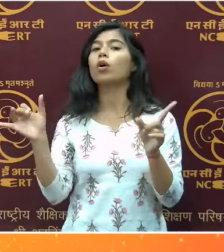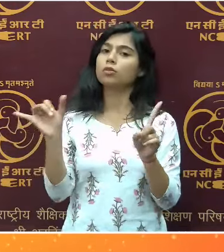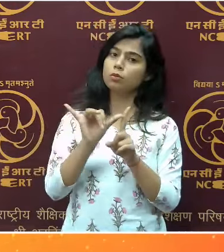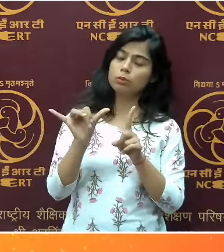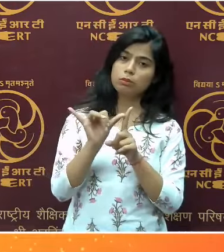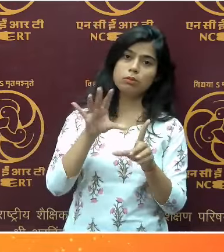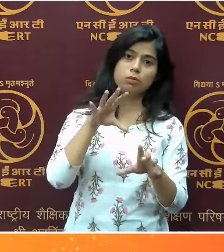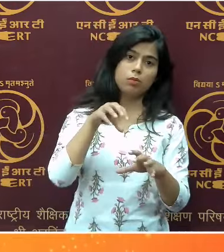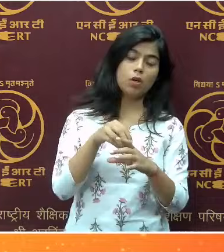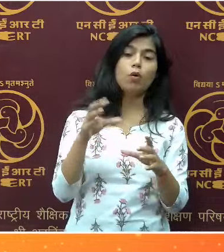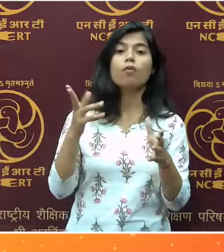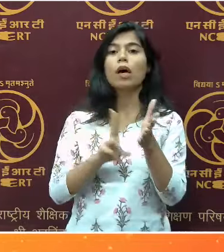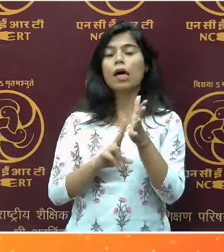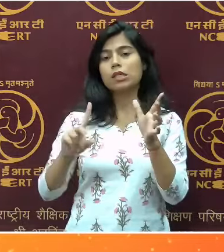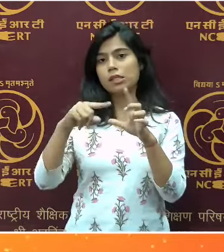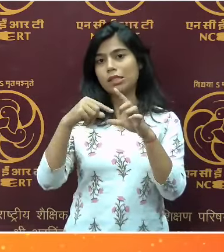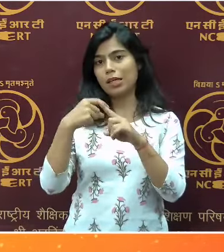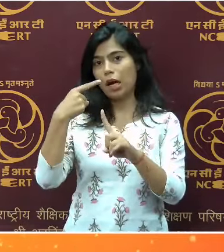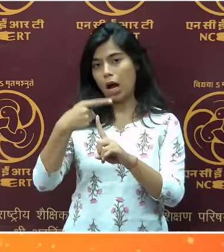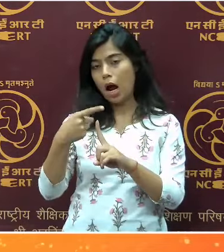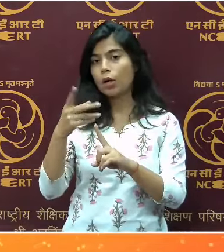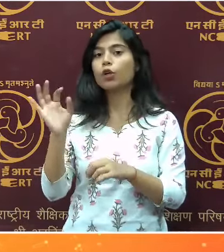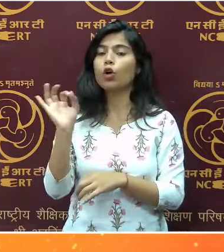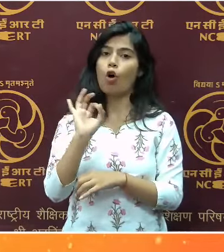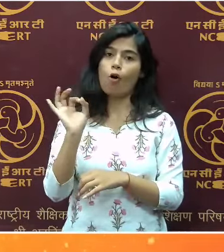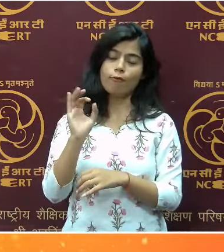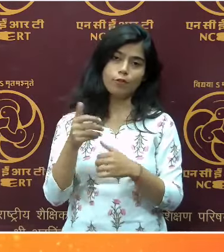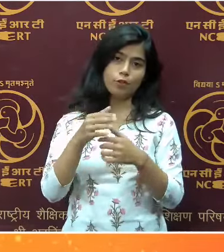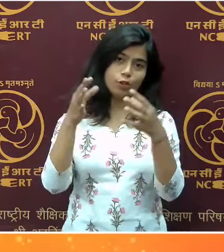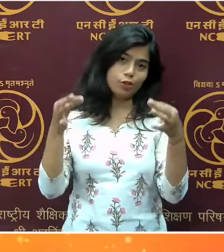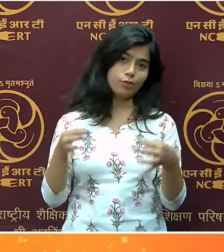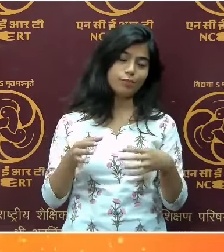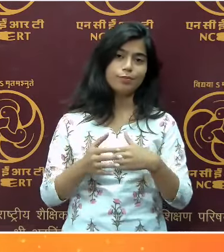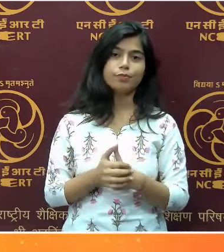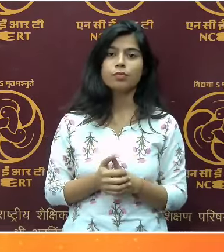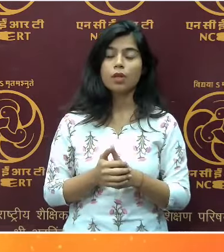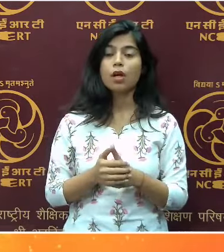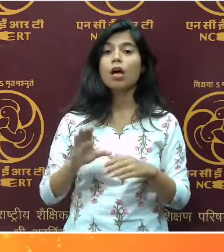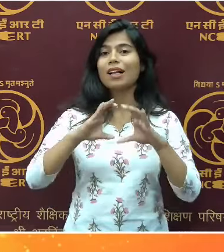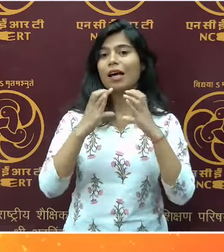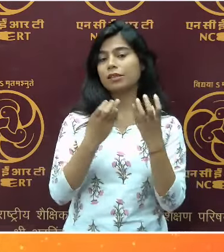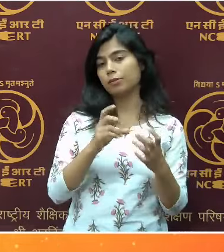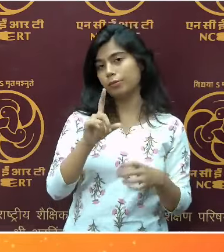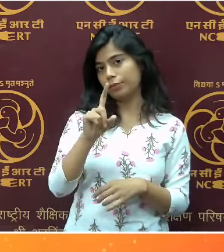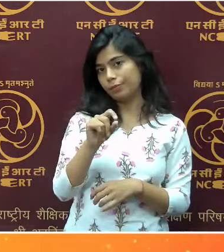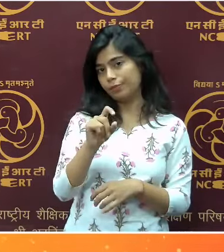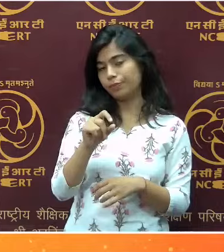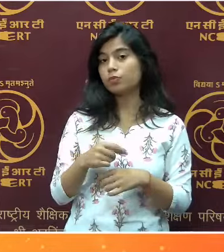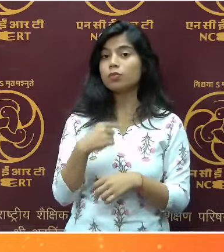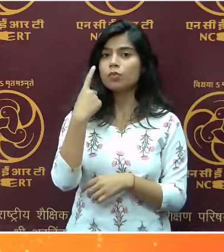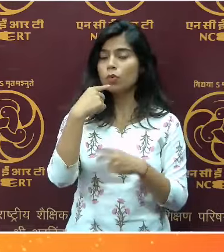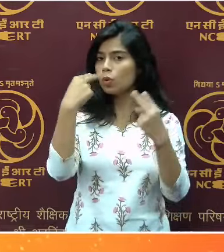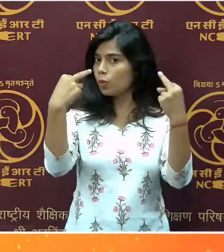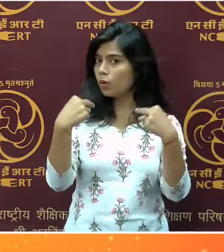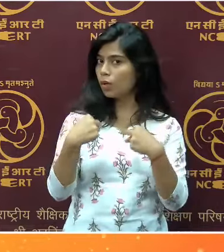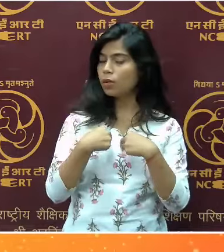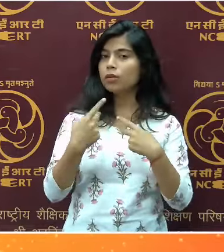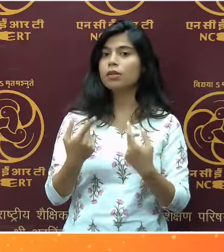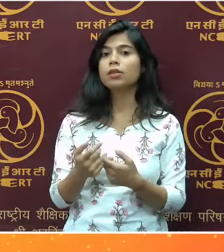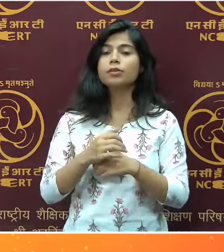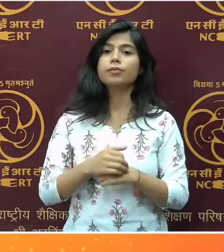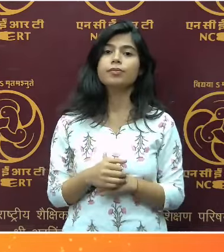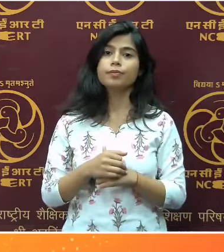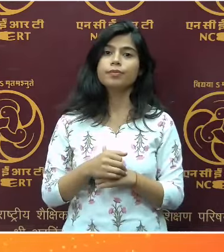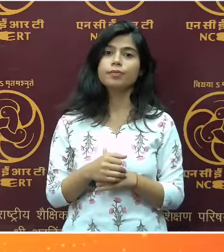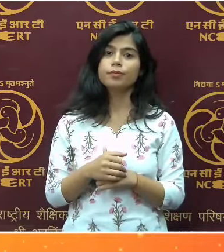that is NCERT official and NCERT PM E-Vidya class number 10. And dear viewers, as you can see, I am